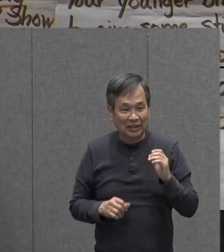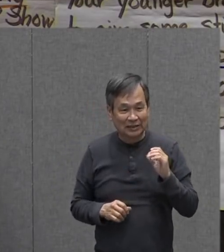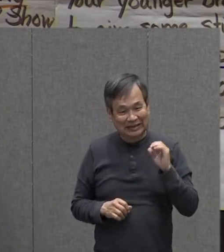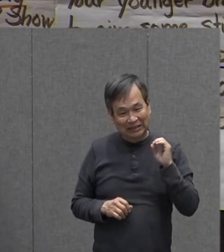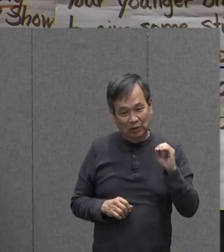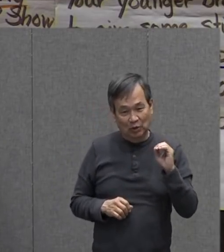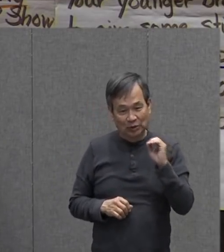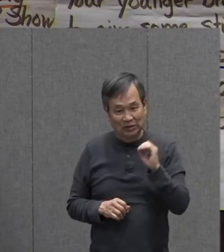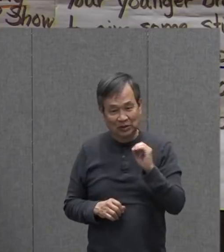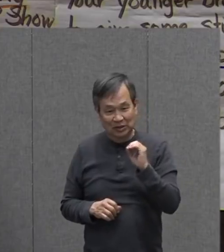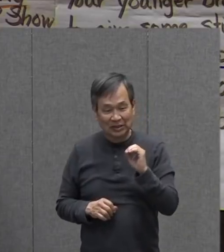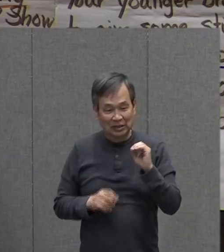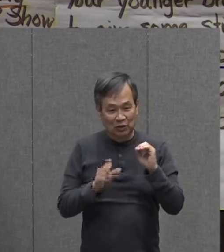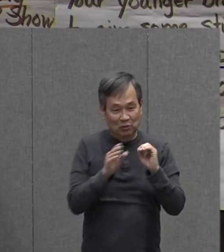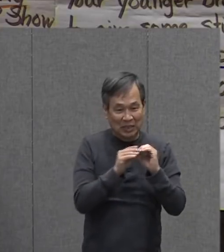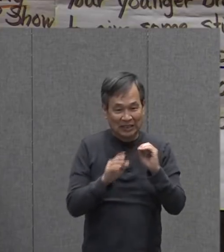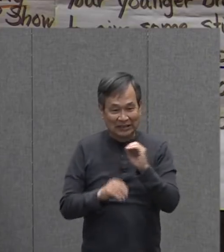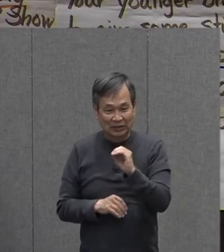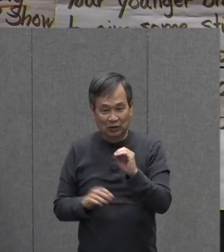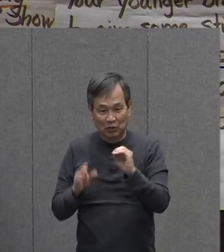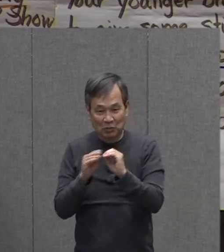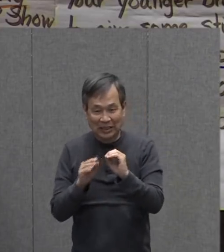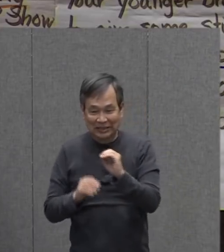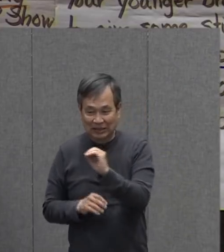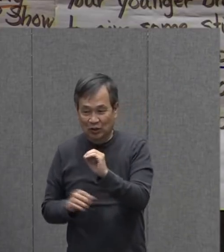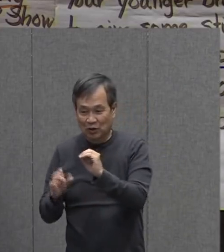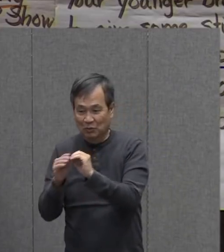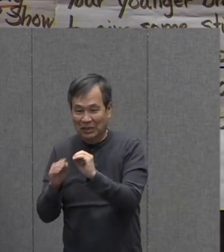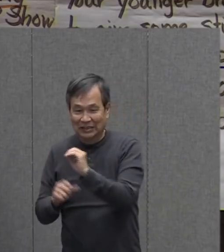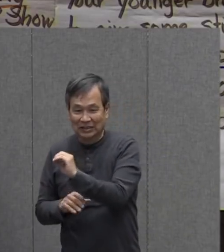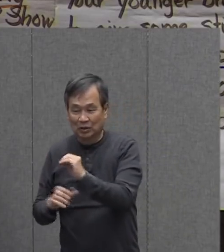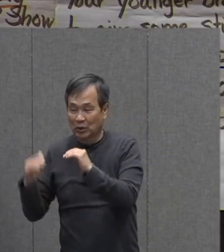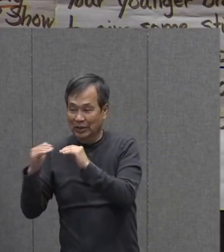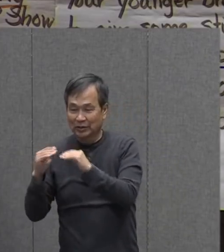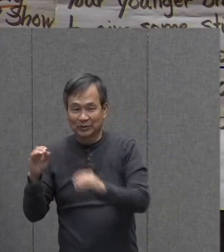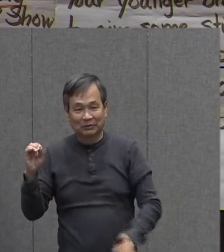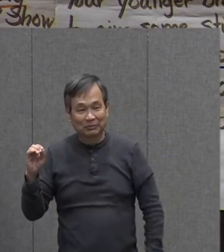is the operation of repeated addition.